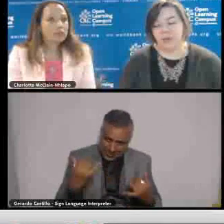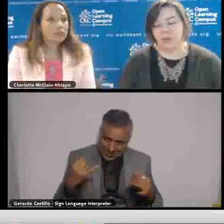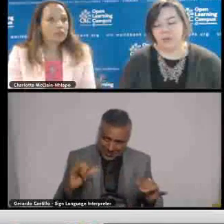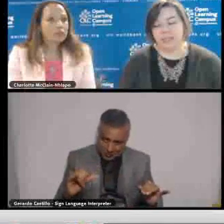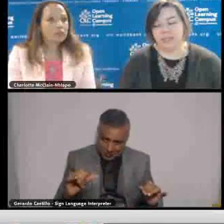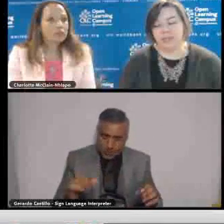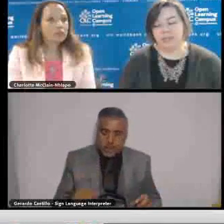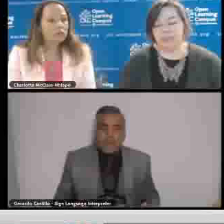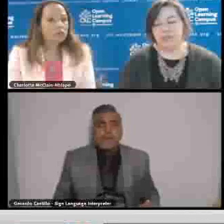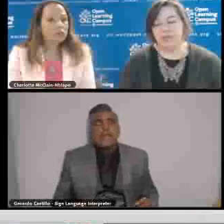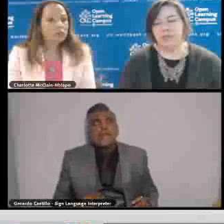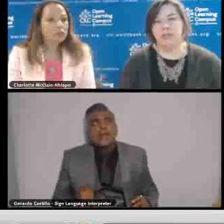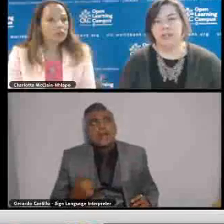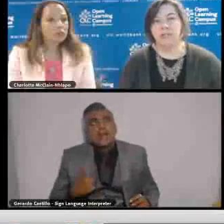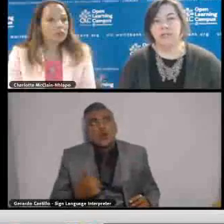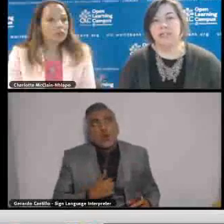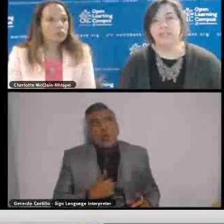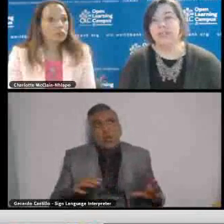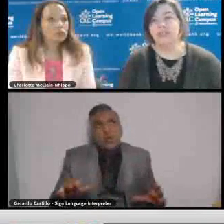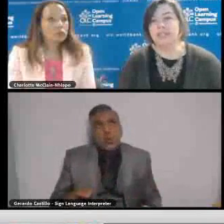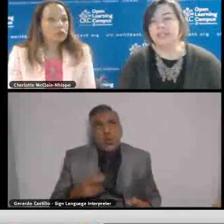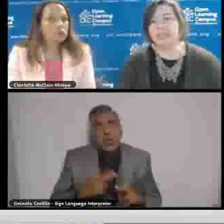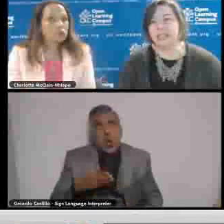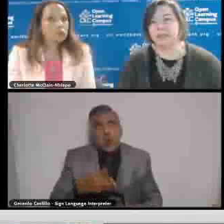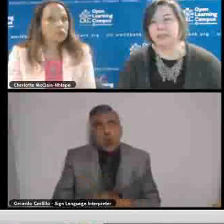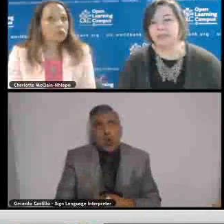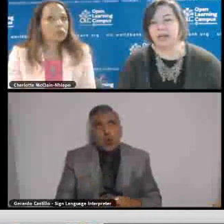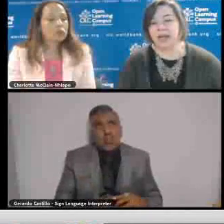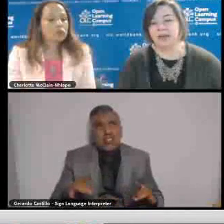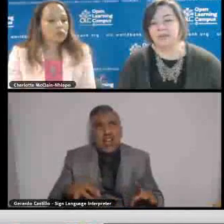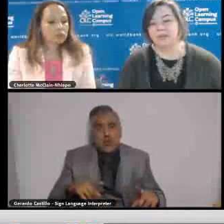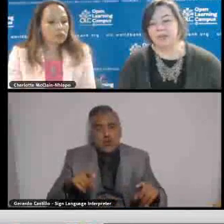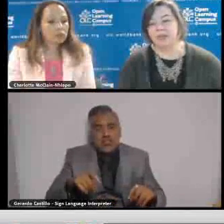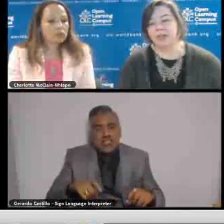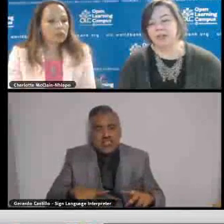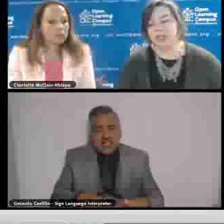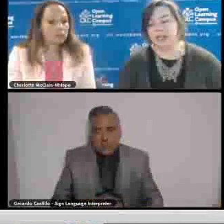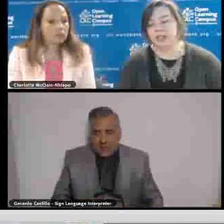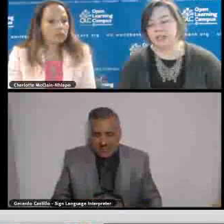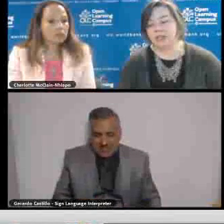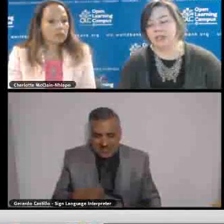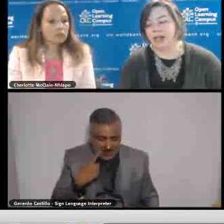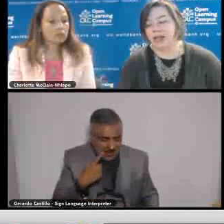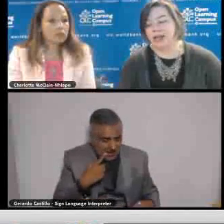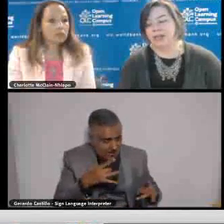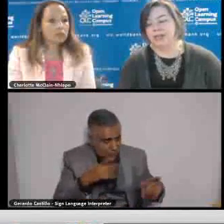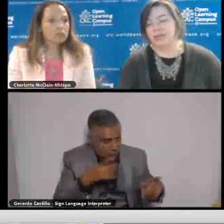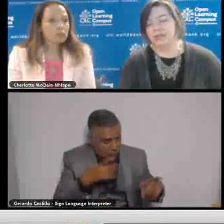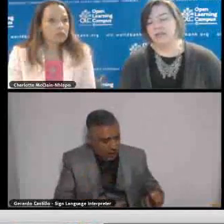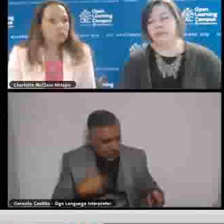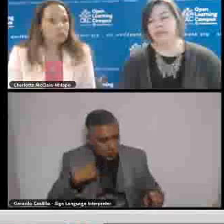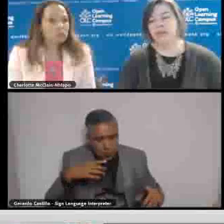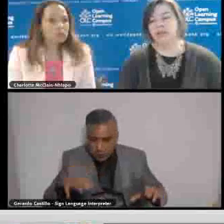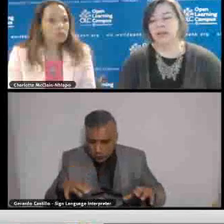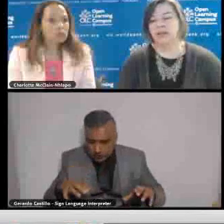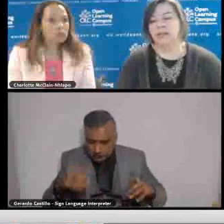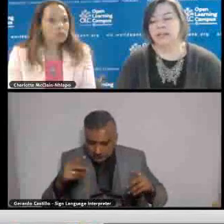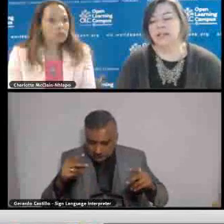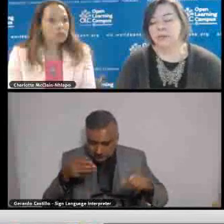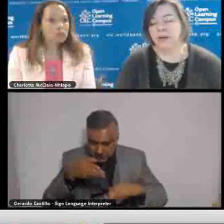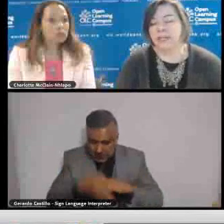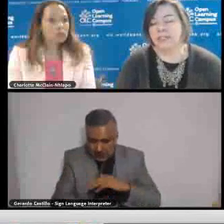We typically do what's called a post-disaster needs assessment right after a large disaster. And in